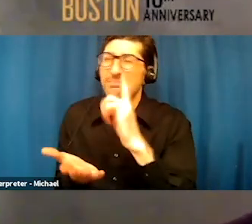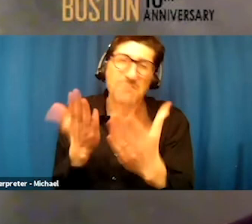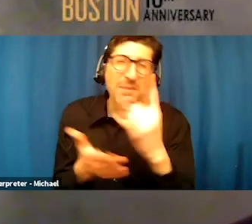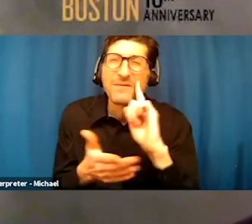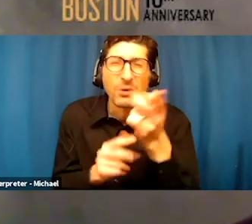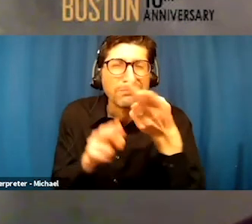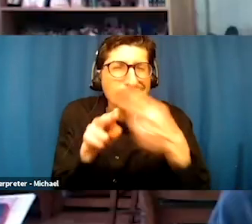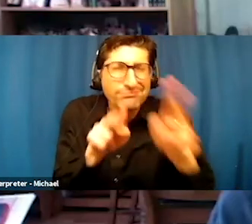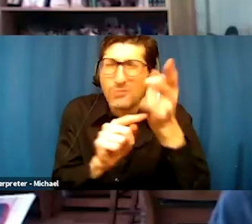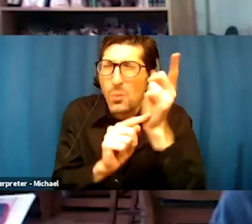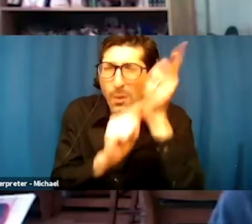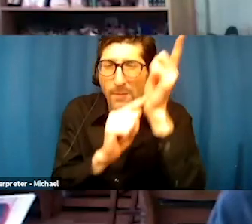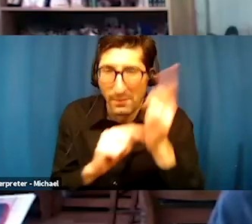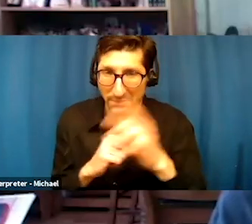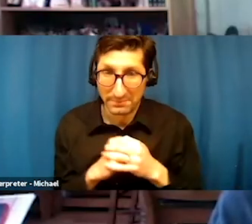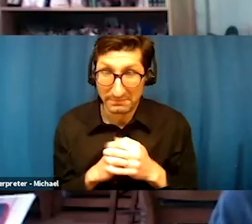bit? Um,